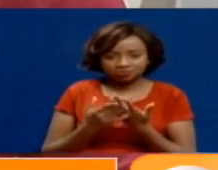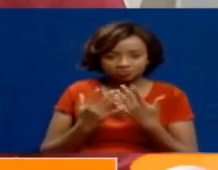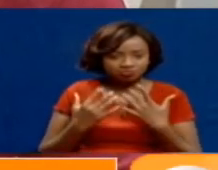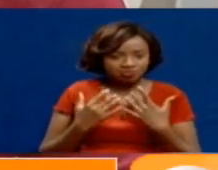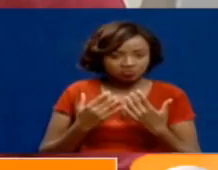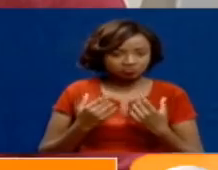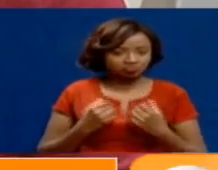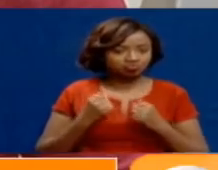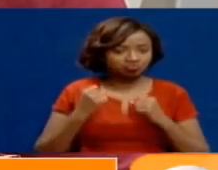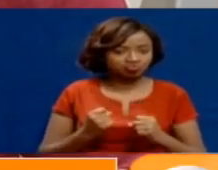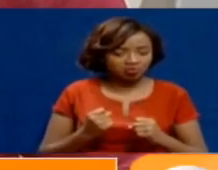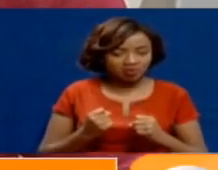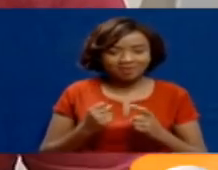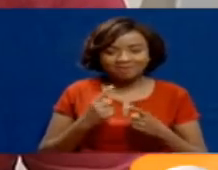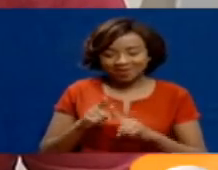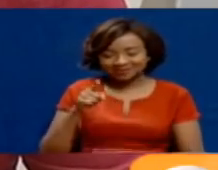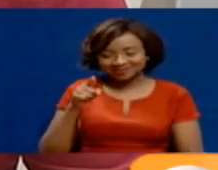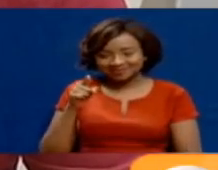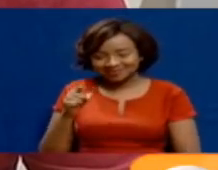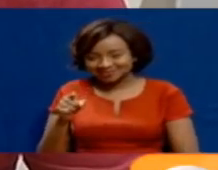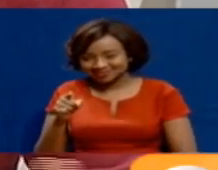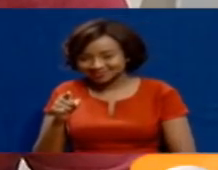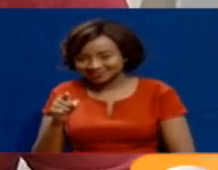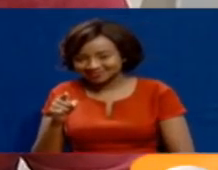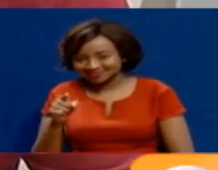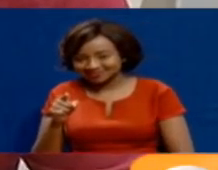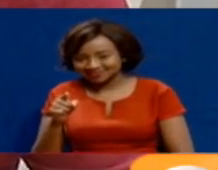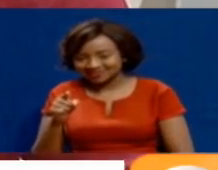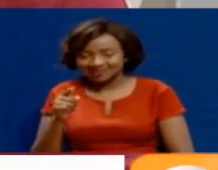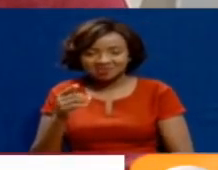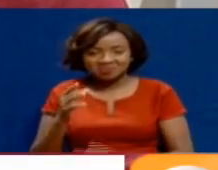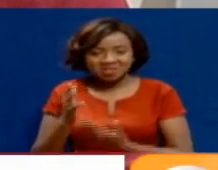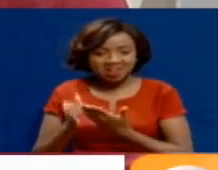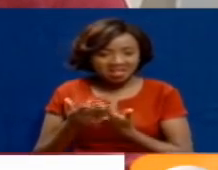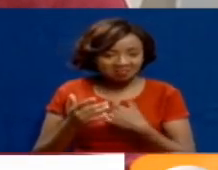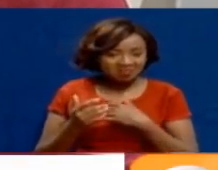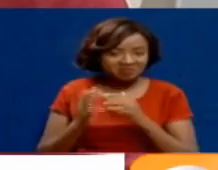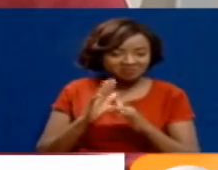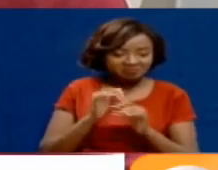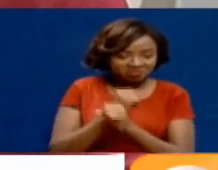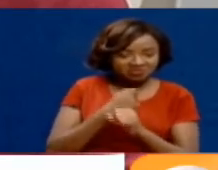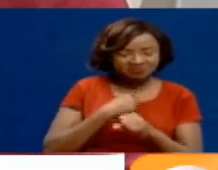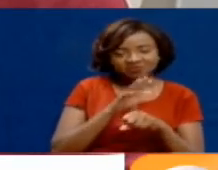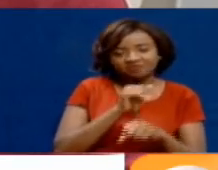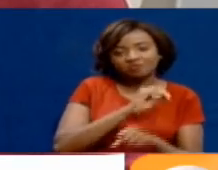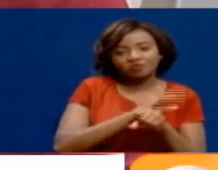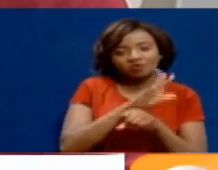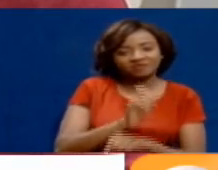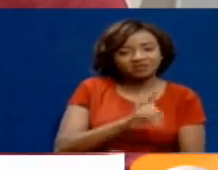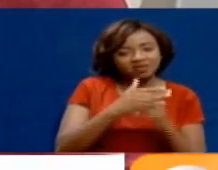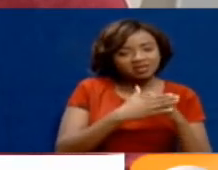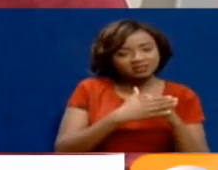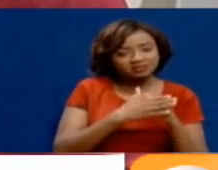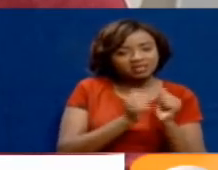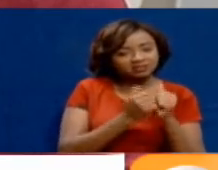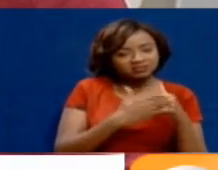will not protect you from COVID-19, but it will protect you from flu And whenever you're, I mean, if you got